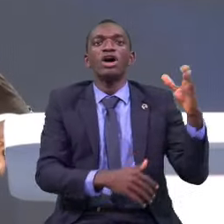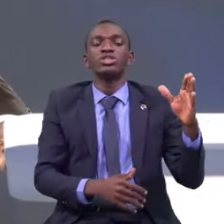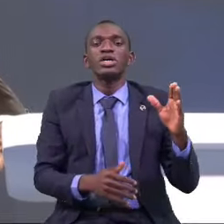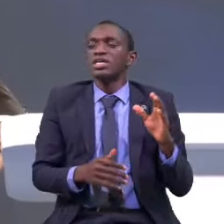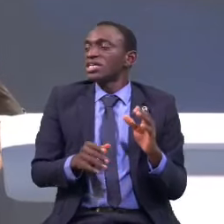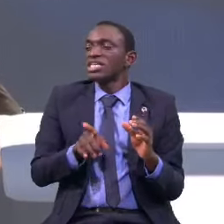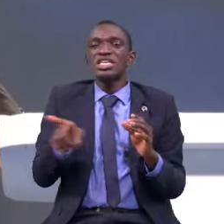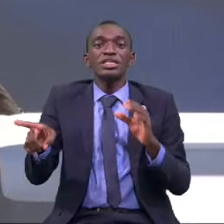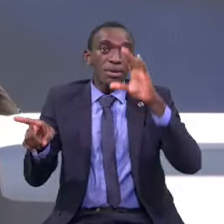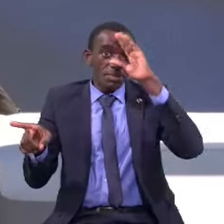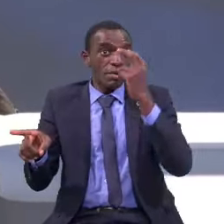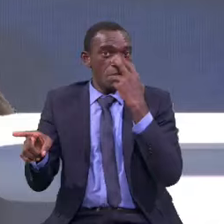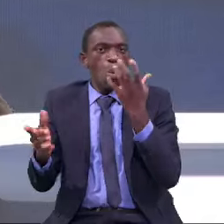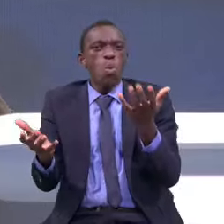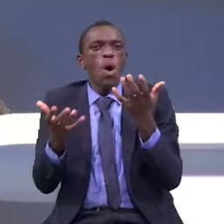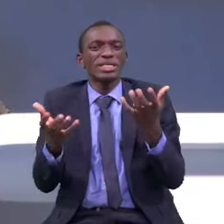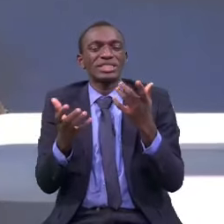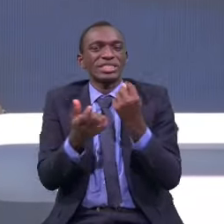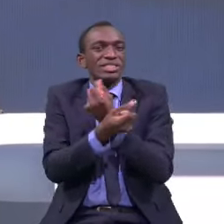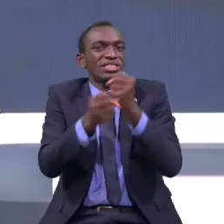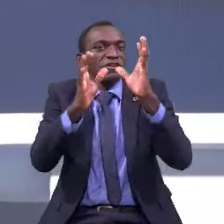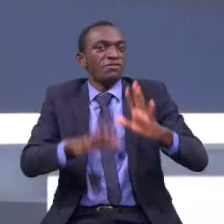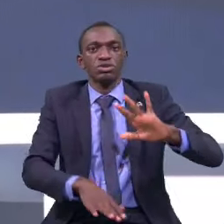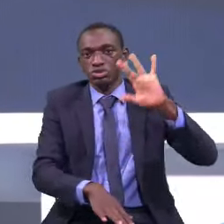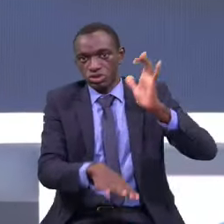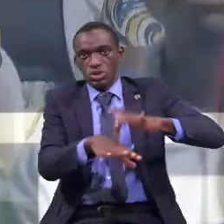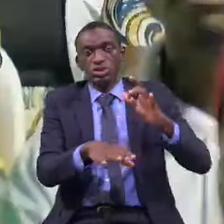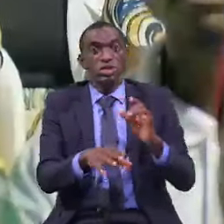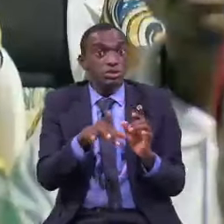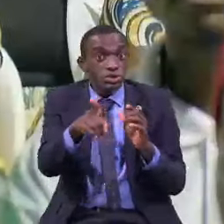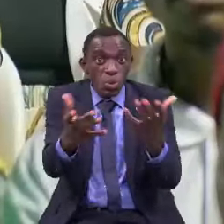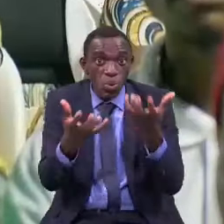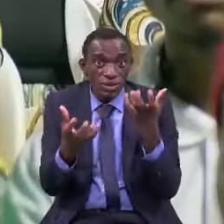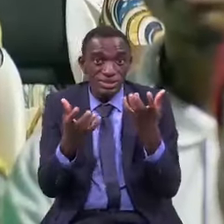wanted. You want the Savior's touch tonight, don't you?